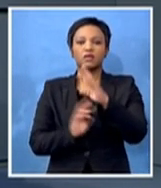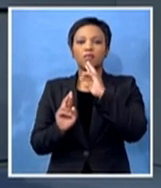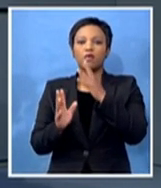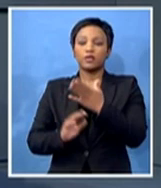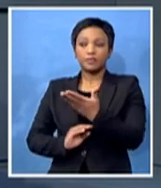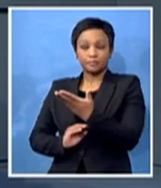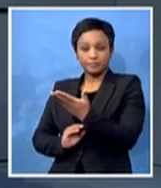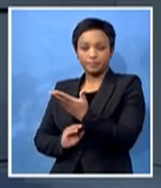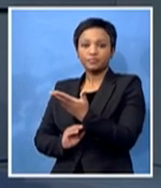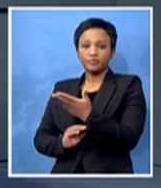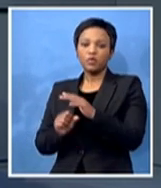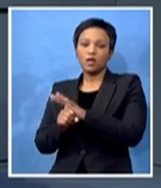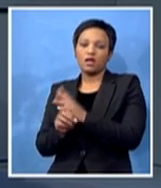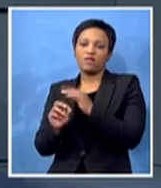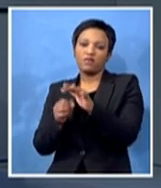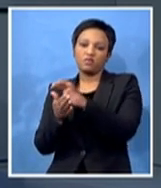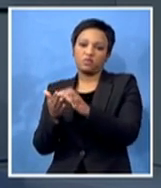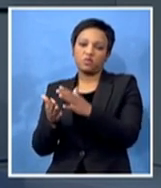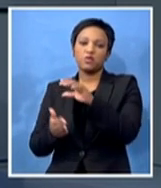good morning to you. Tell us more.